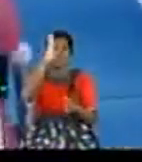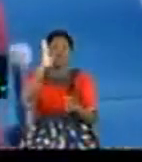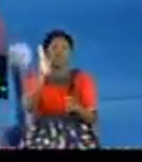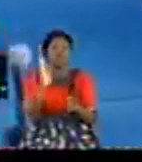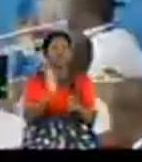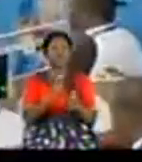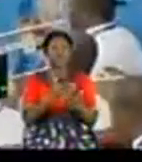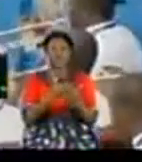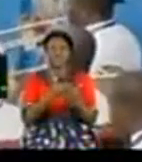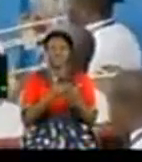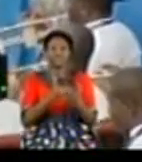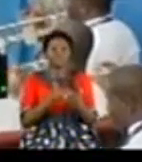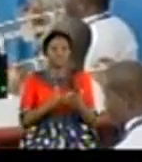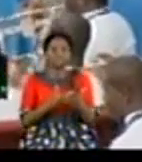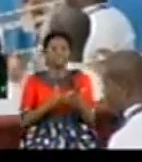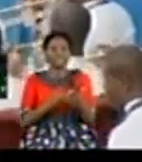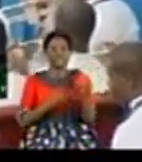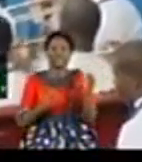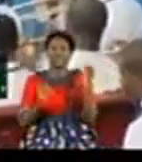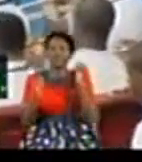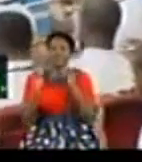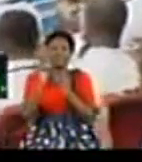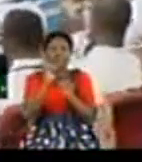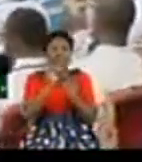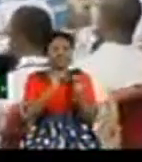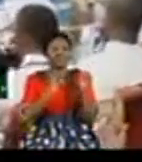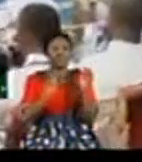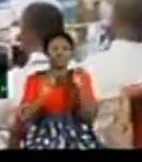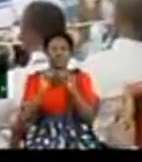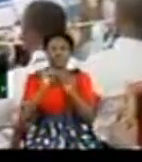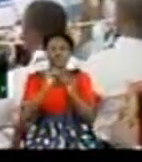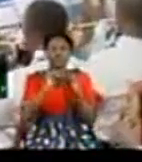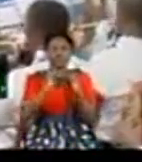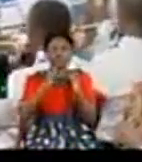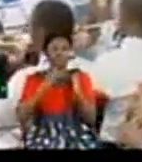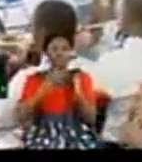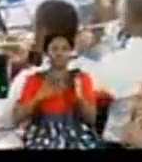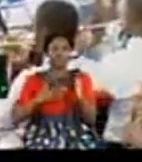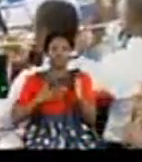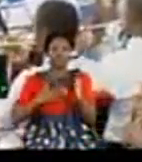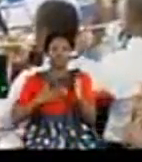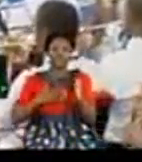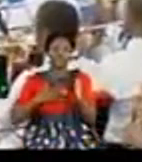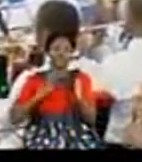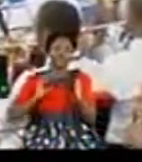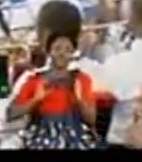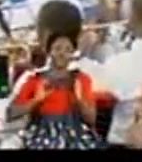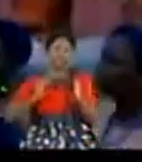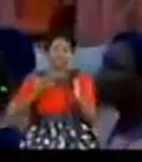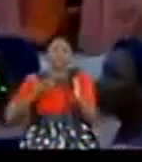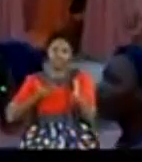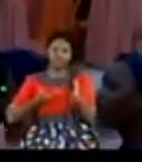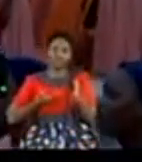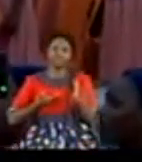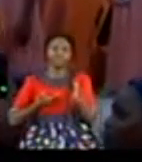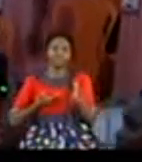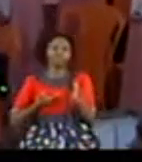like before Oh My Oh My